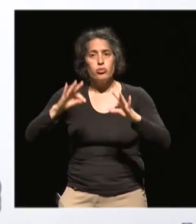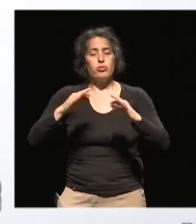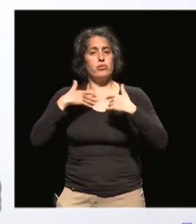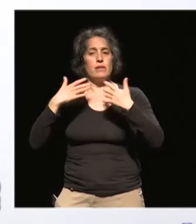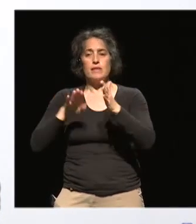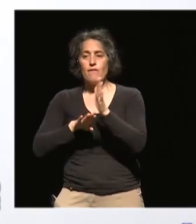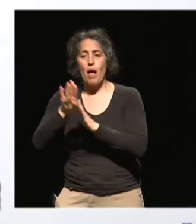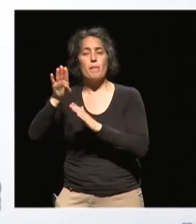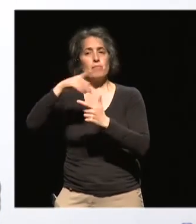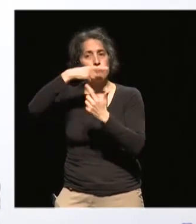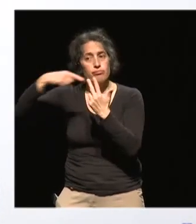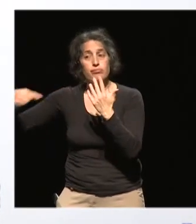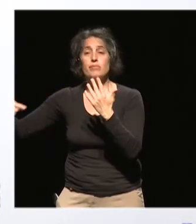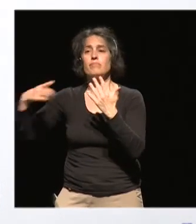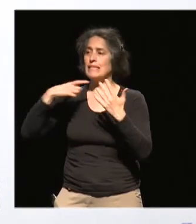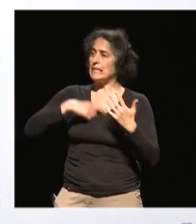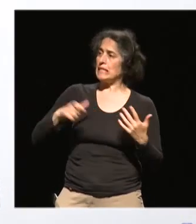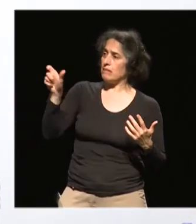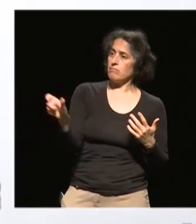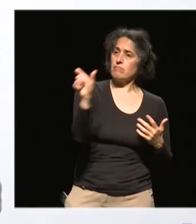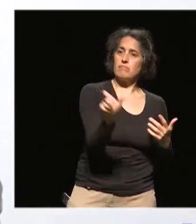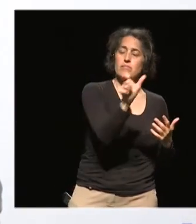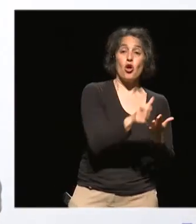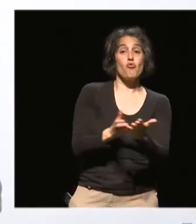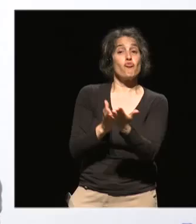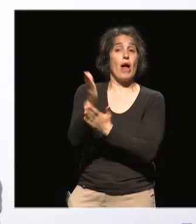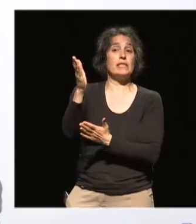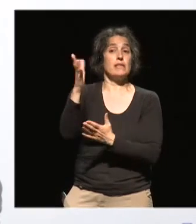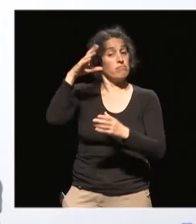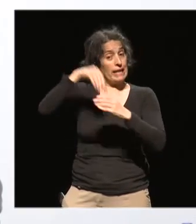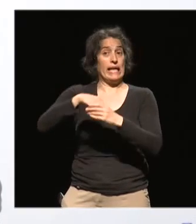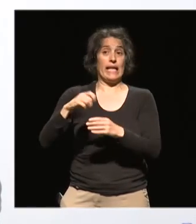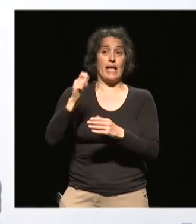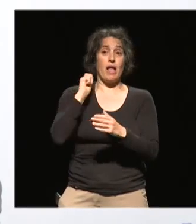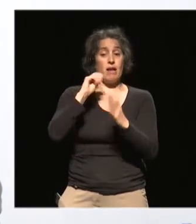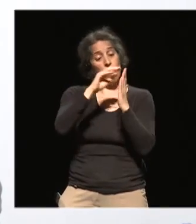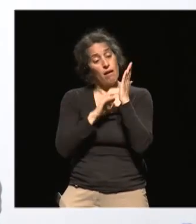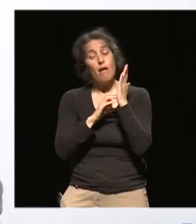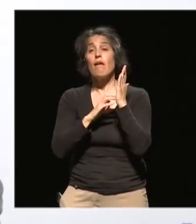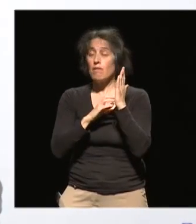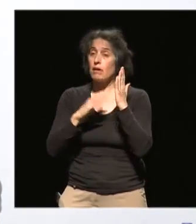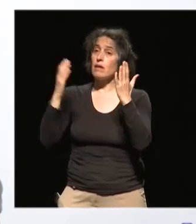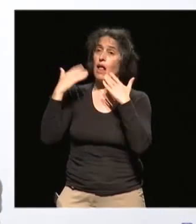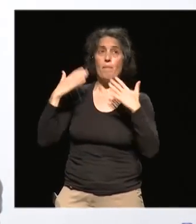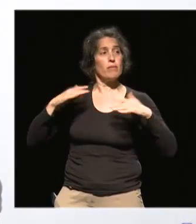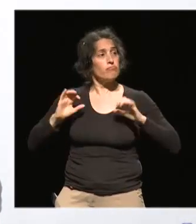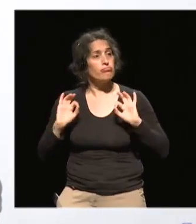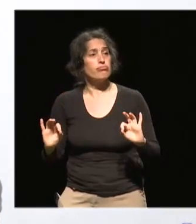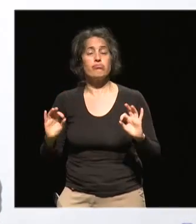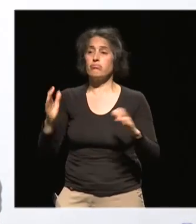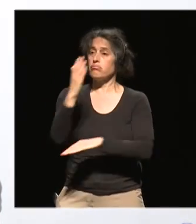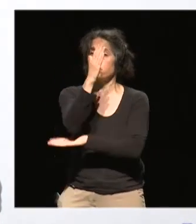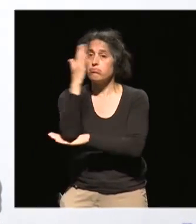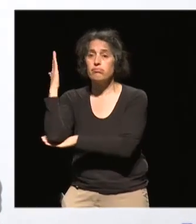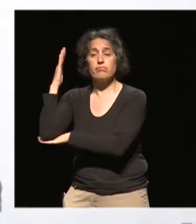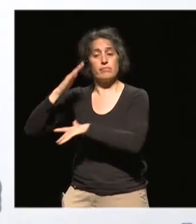it's one of the citizens' rights under the Bill of Rights in our constitution. Ensuring that the forest to us is